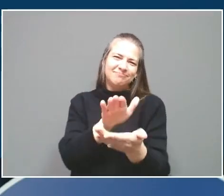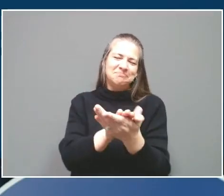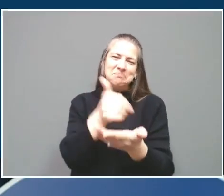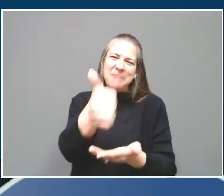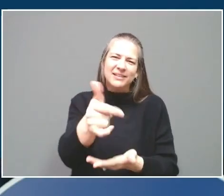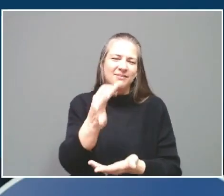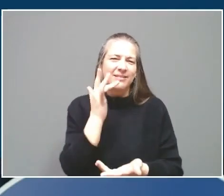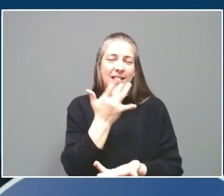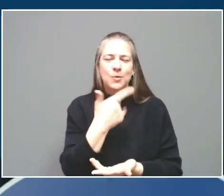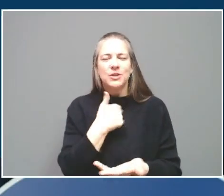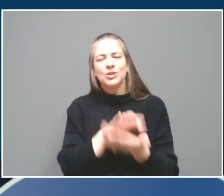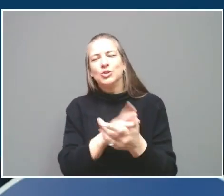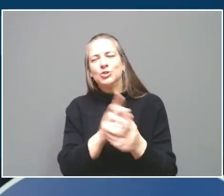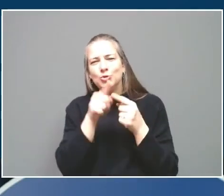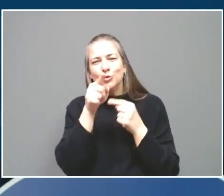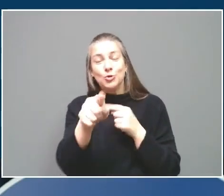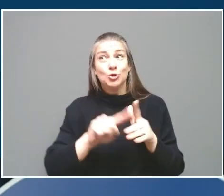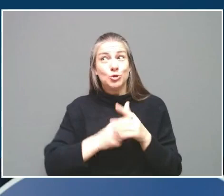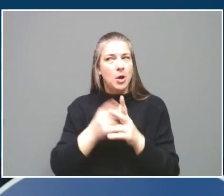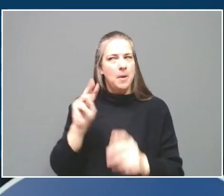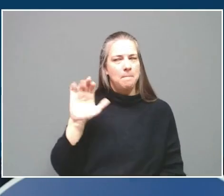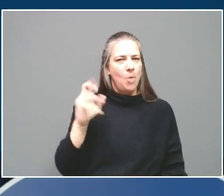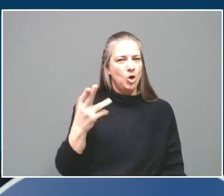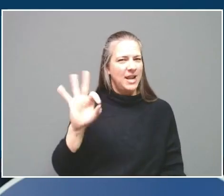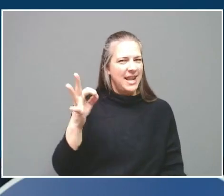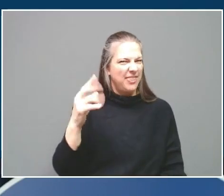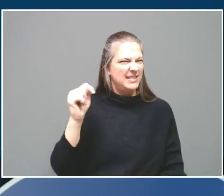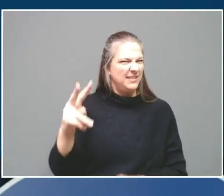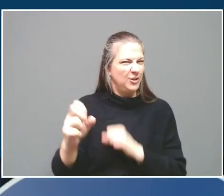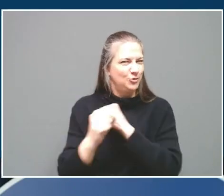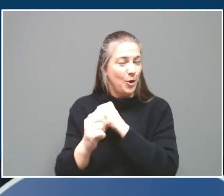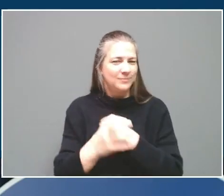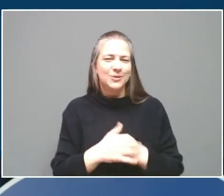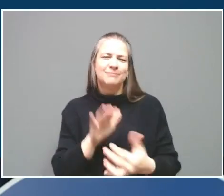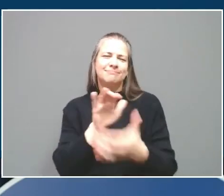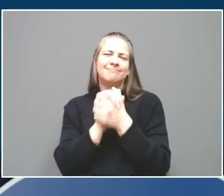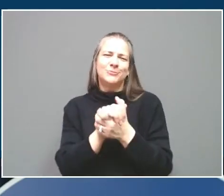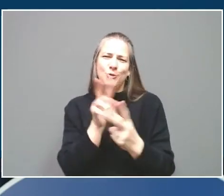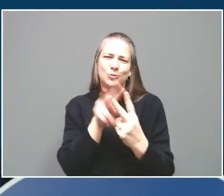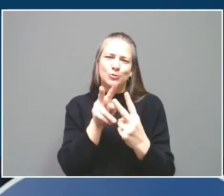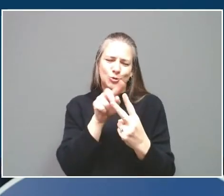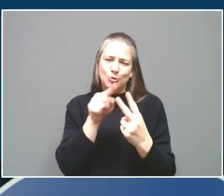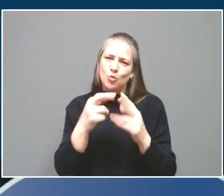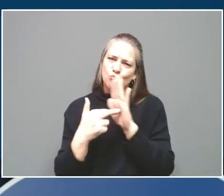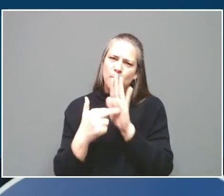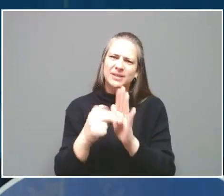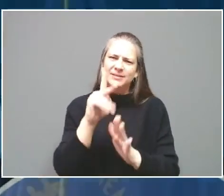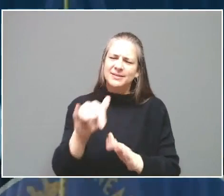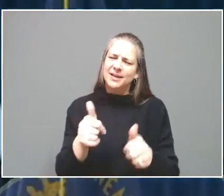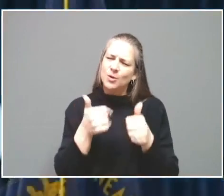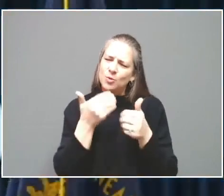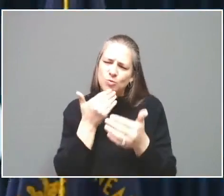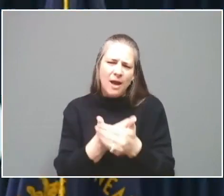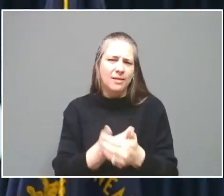when the show begins on March 9th. Congratulations to both these great individuals for representing us so well. All right,